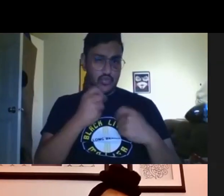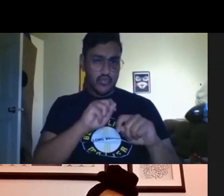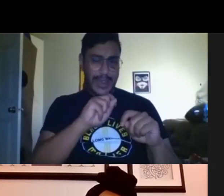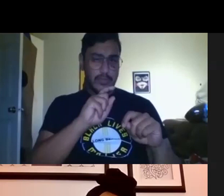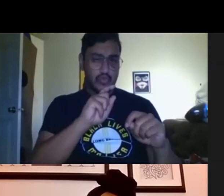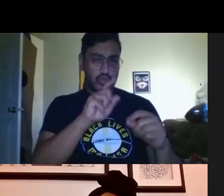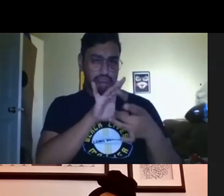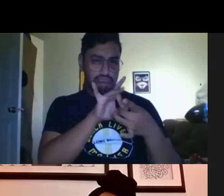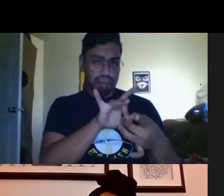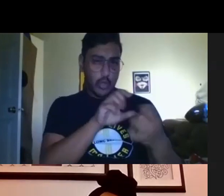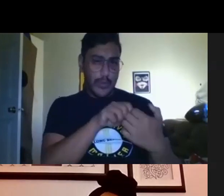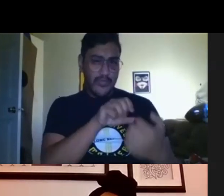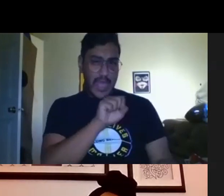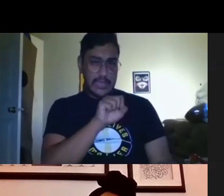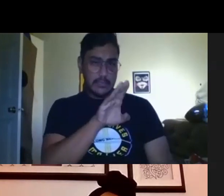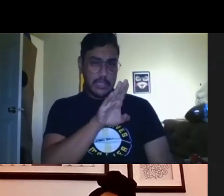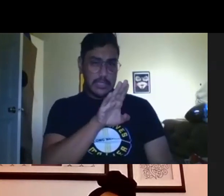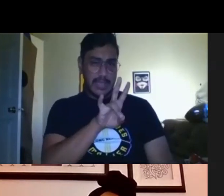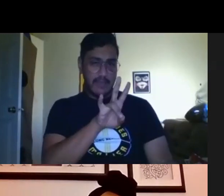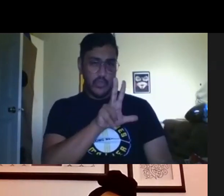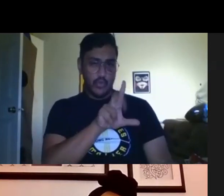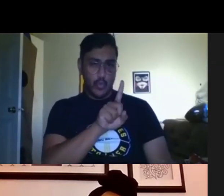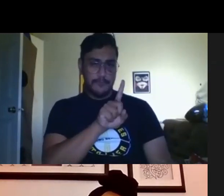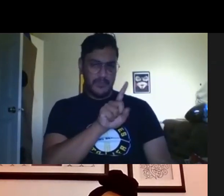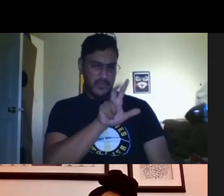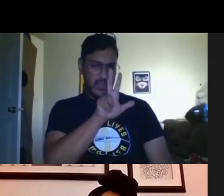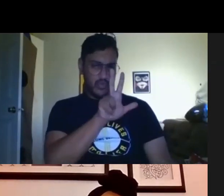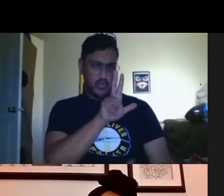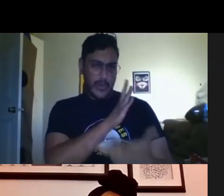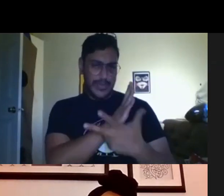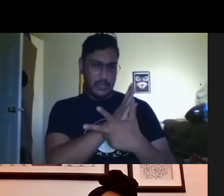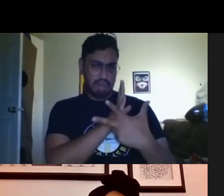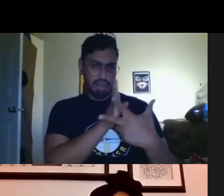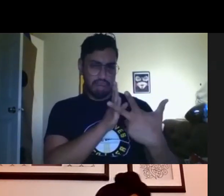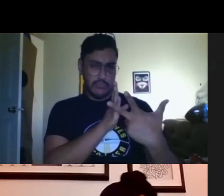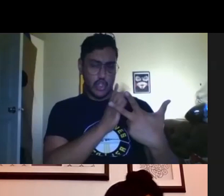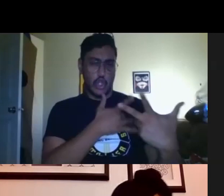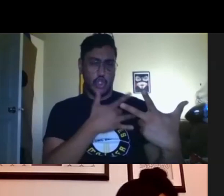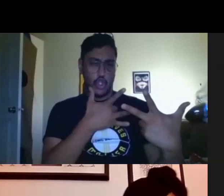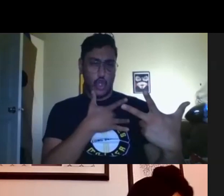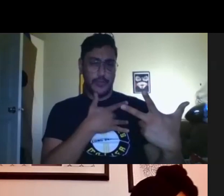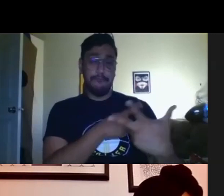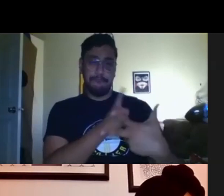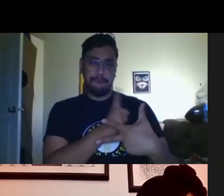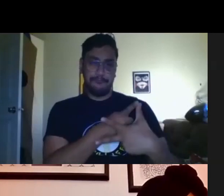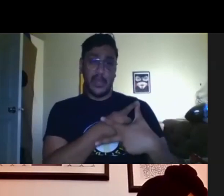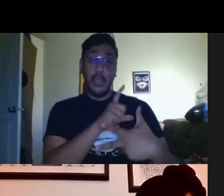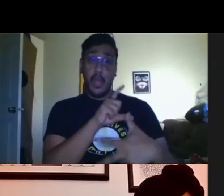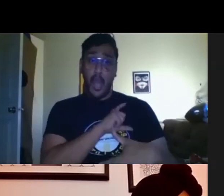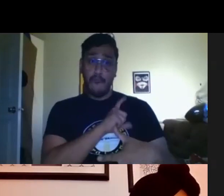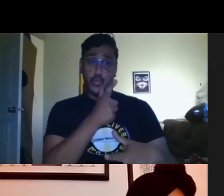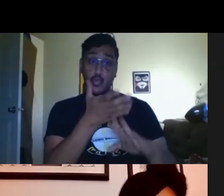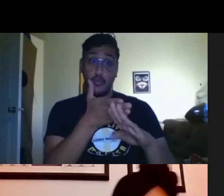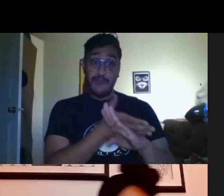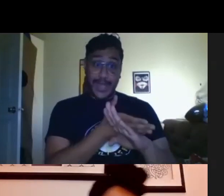SB 731. There's like 3 main categories of concern, right? One, there's officers who are fired from an agency for